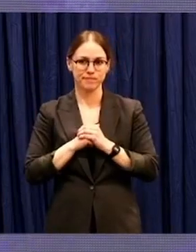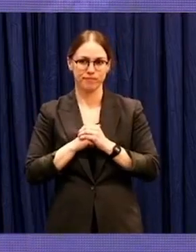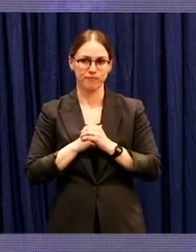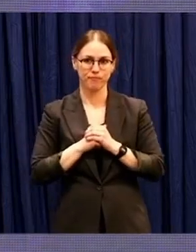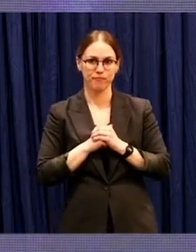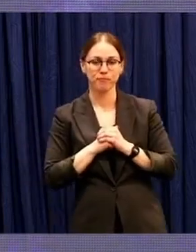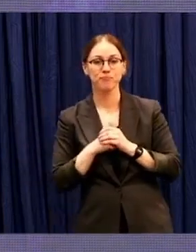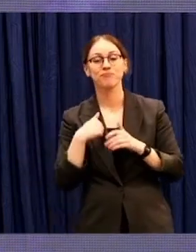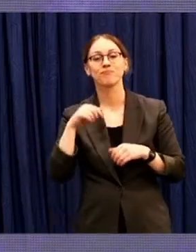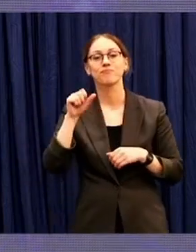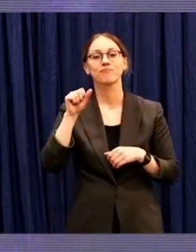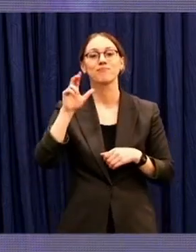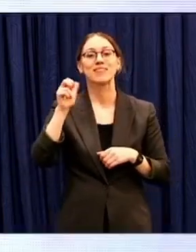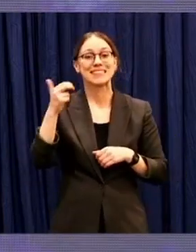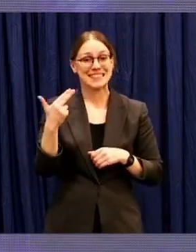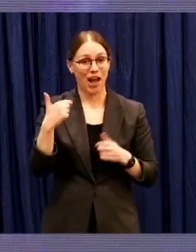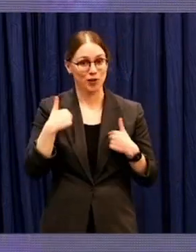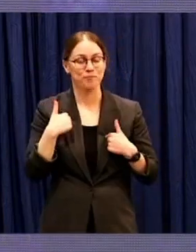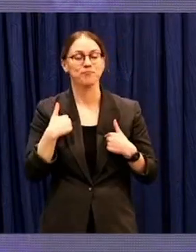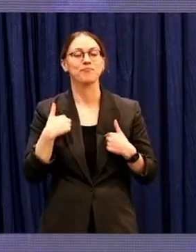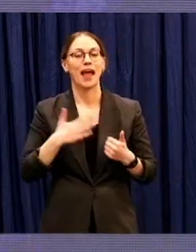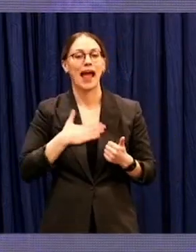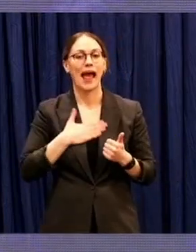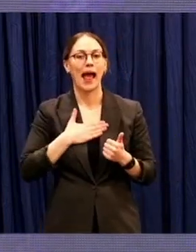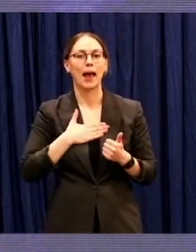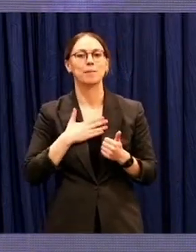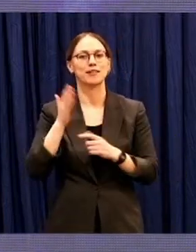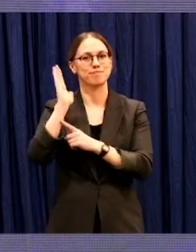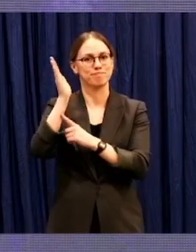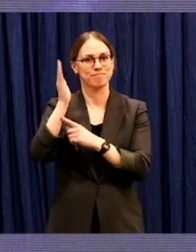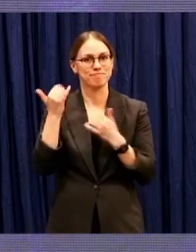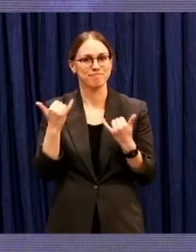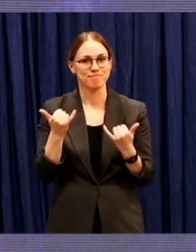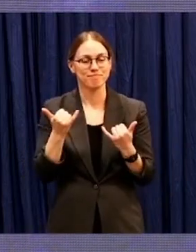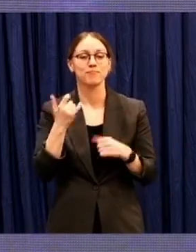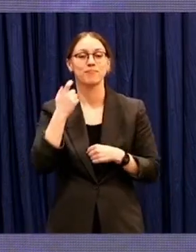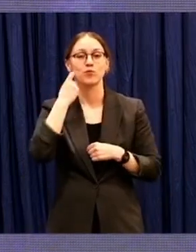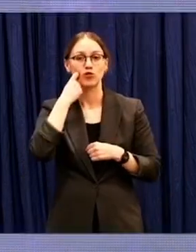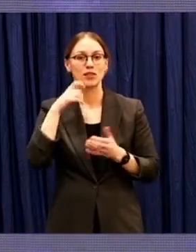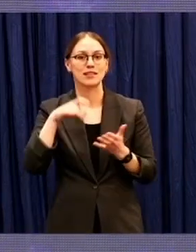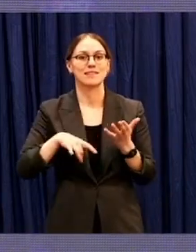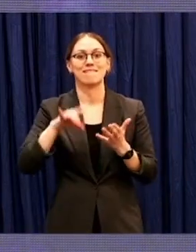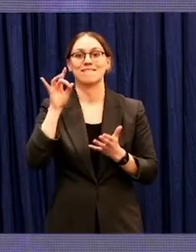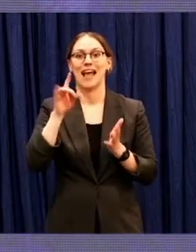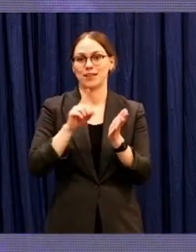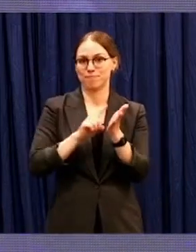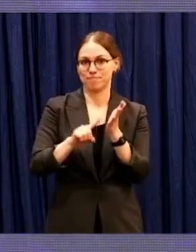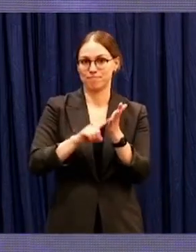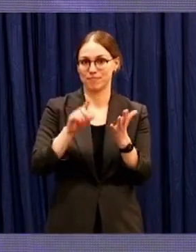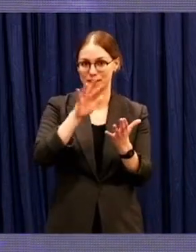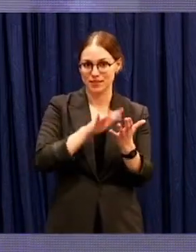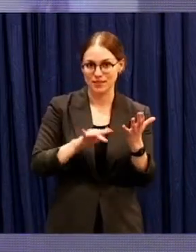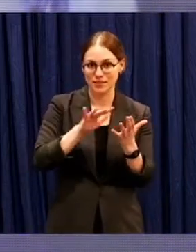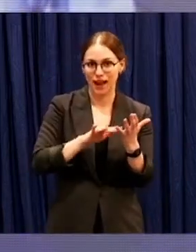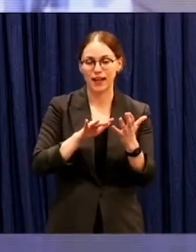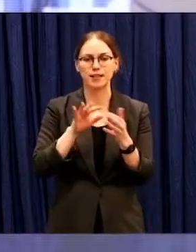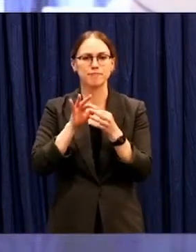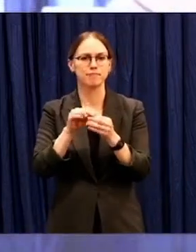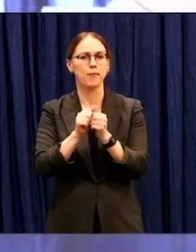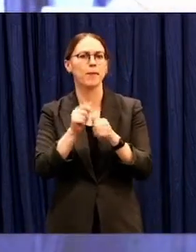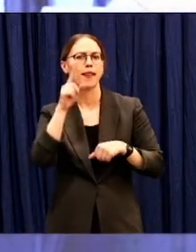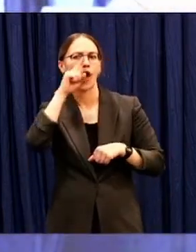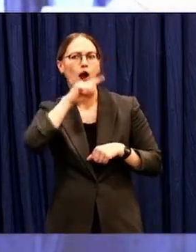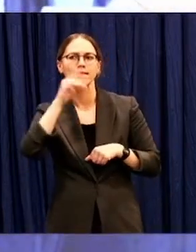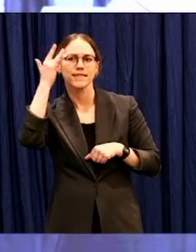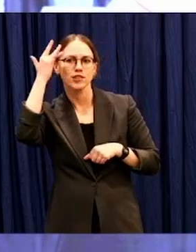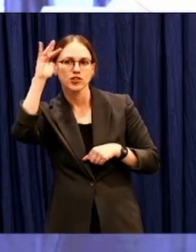I am Sarahelizabeth Baguhn, and I'm so happy to share with you AFB's recent cross-disciplinary study on artificial intelligence and how